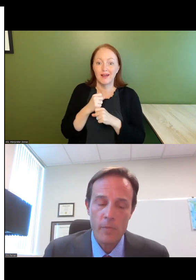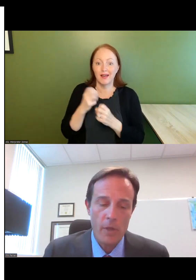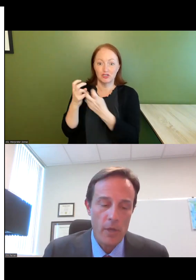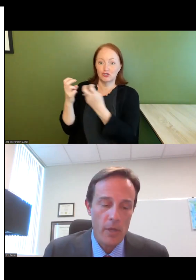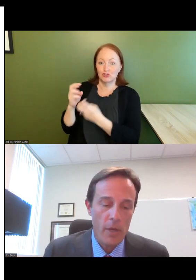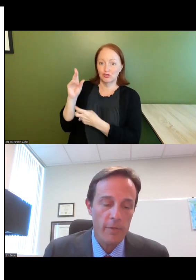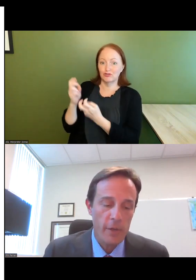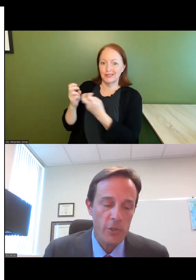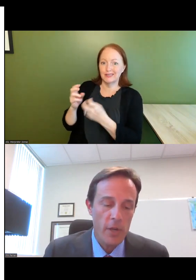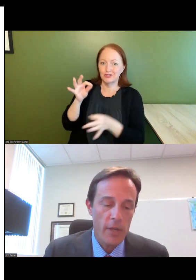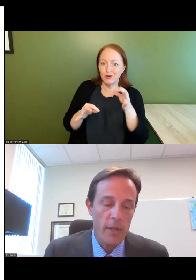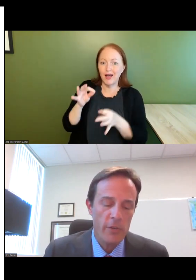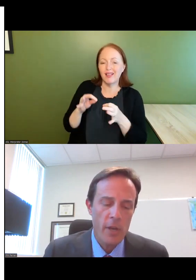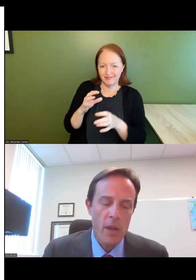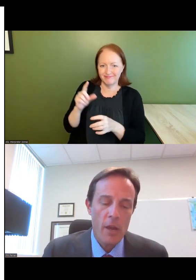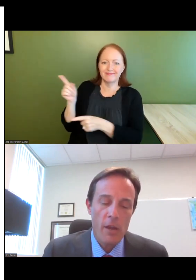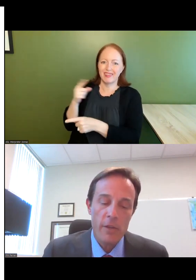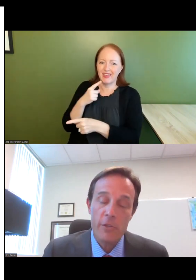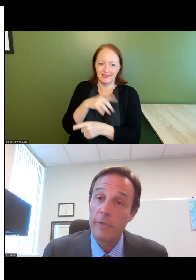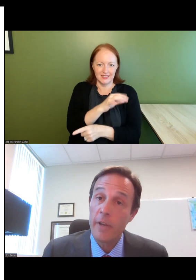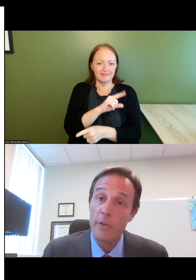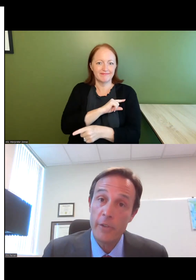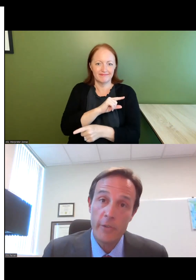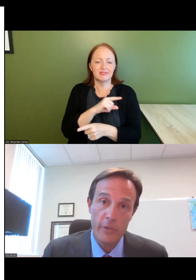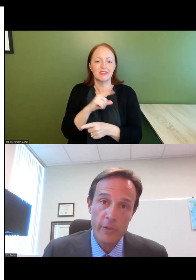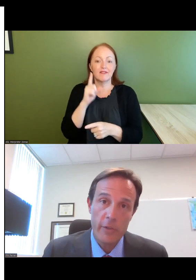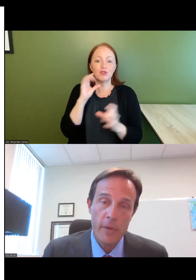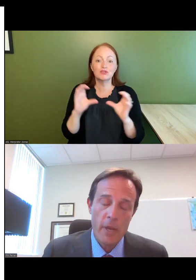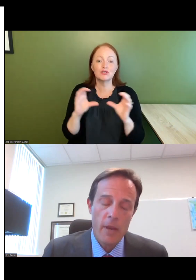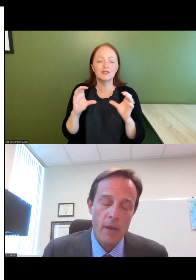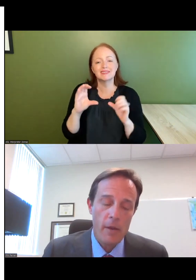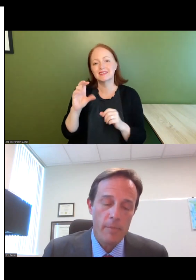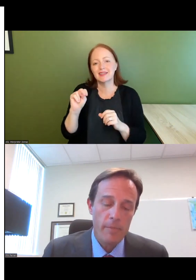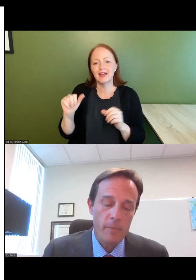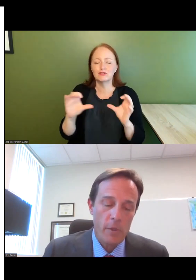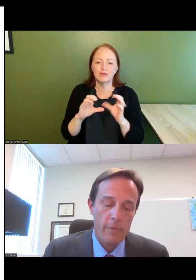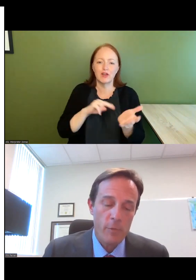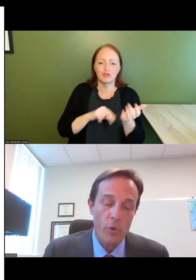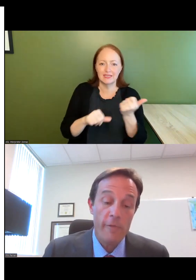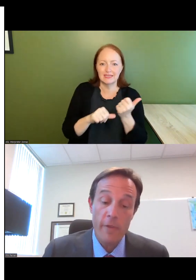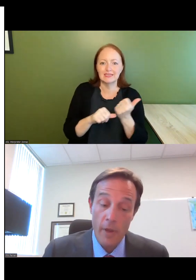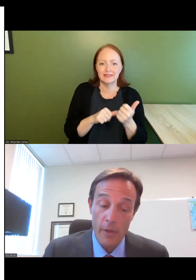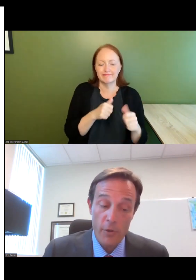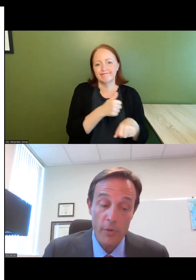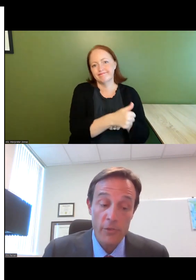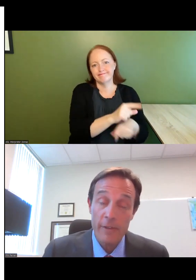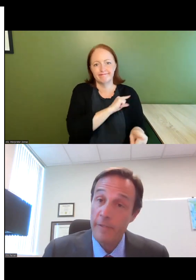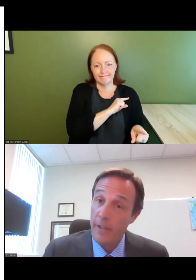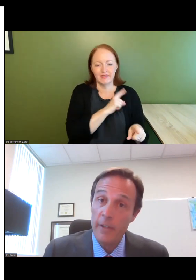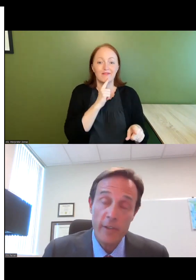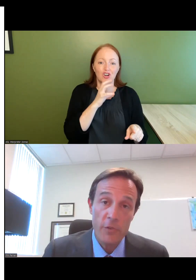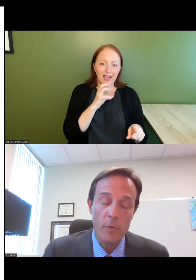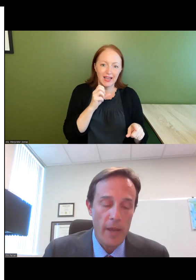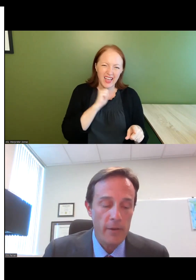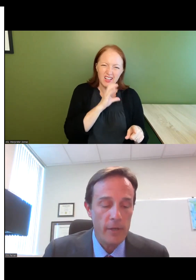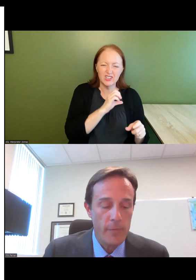trial, a conviction against a certified nursing assistant for both elder abuse and